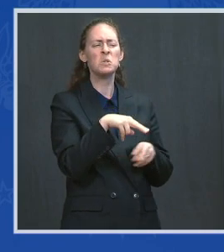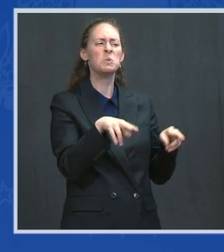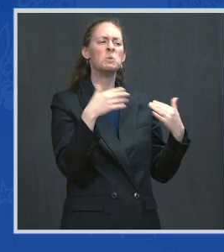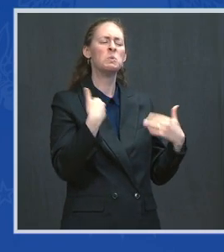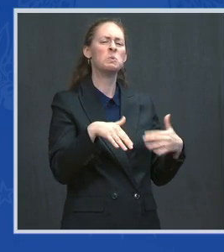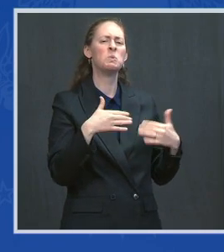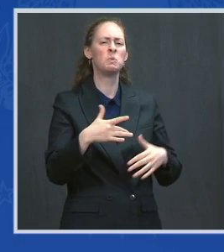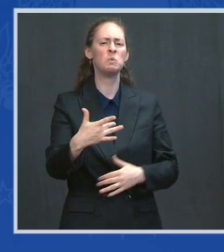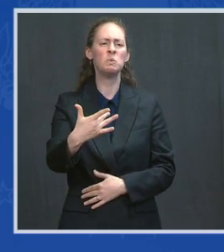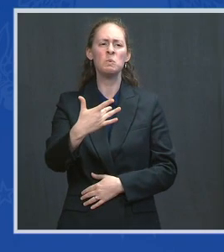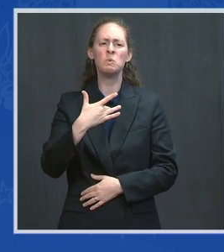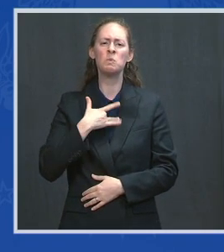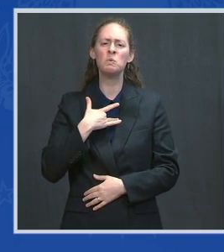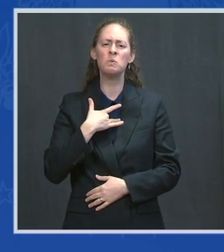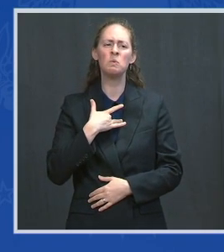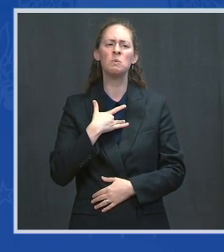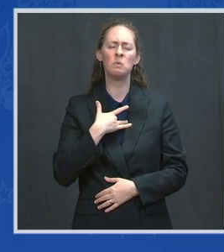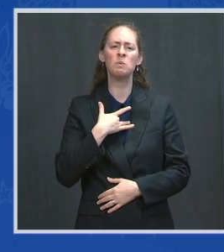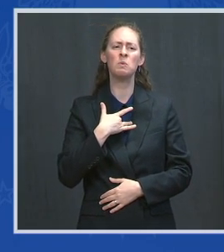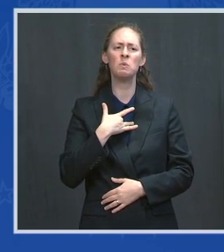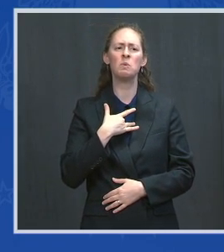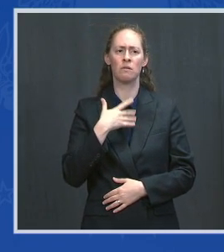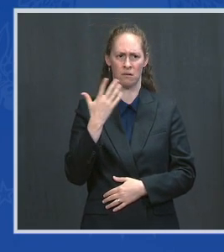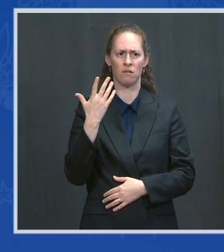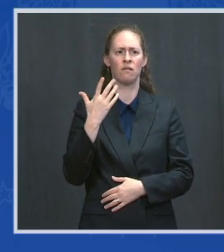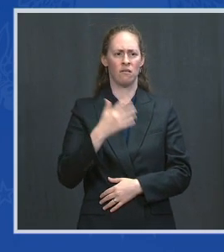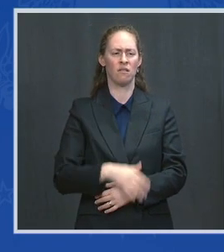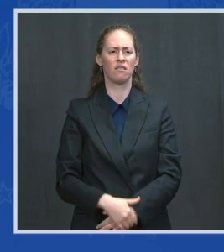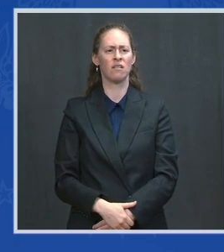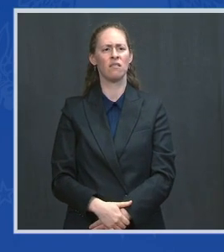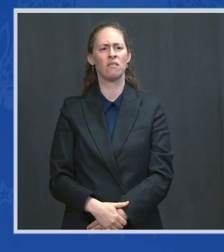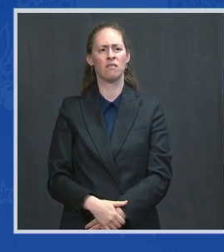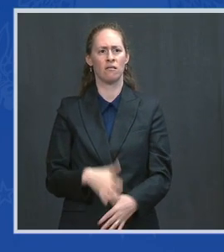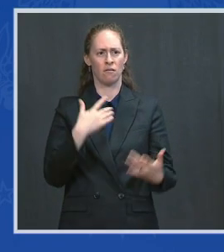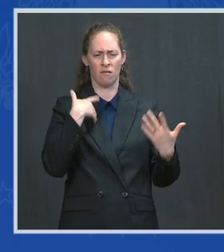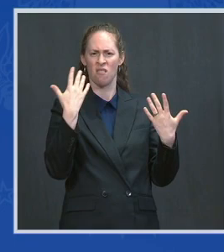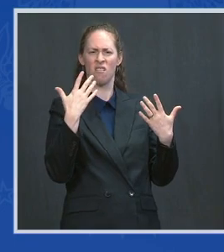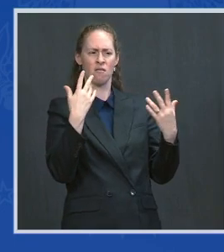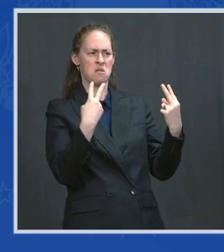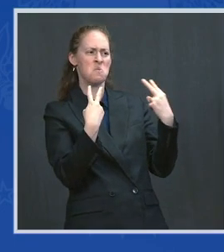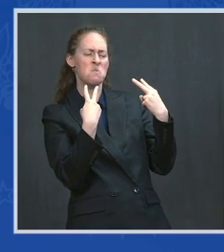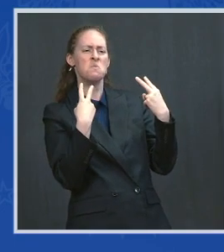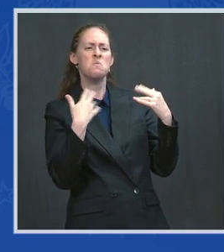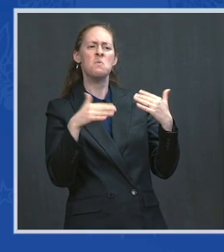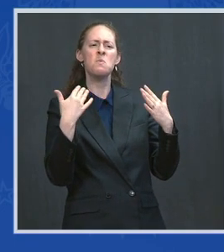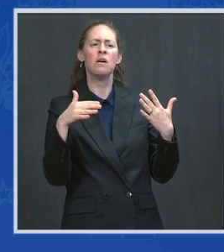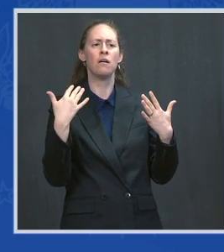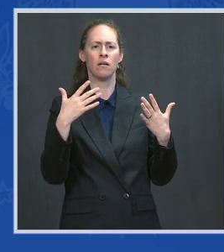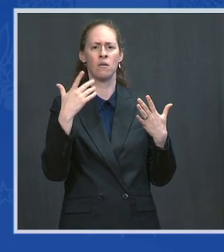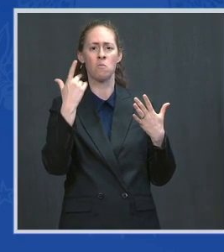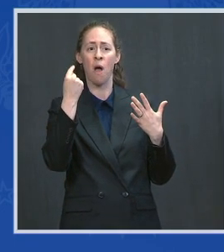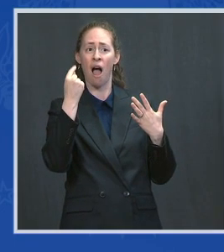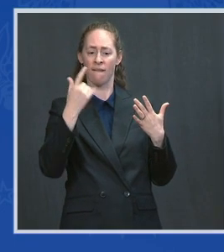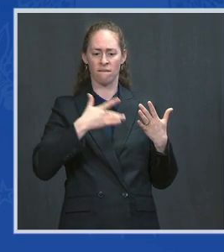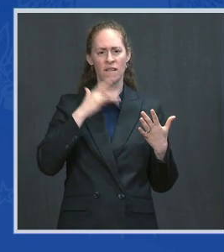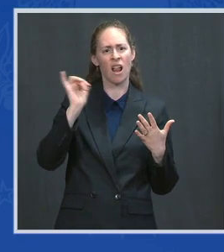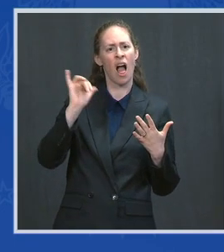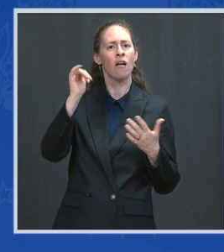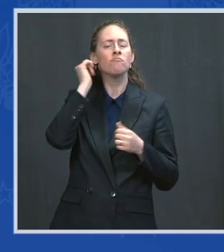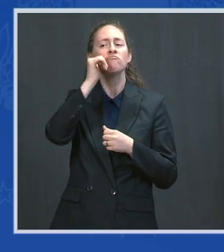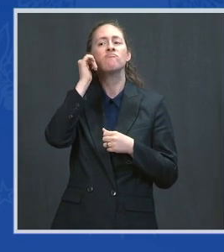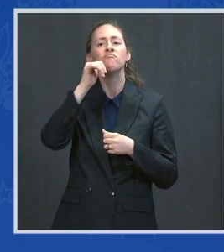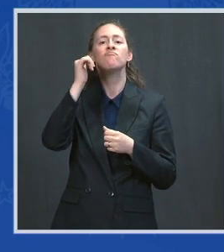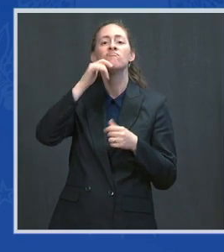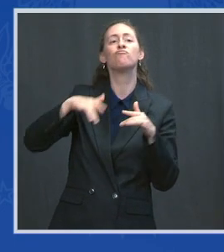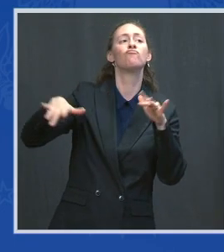felt invisible, not seen. We heard how too many Asian Americans have been waking up each morning this